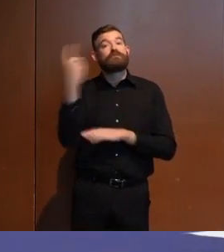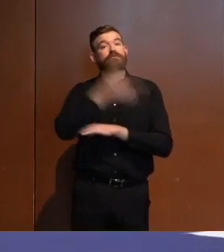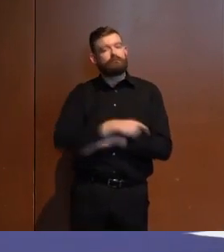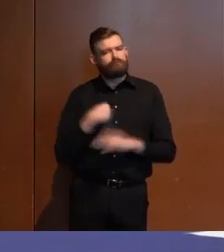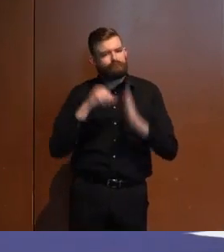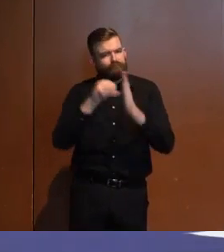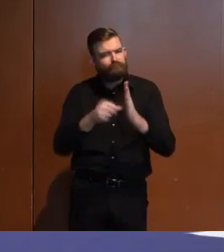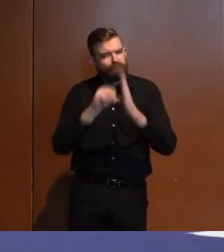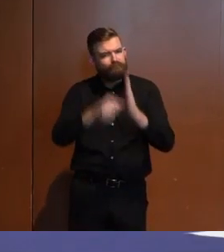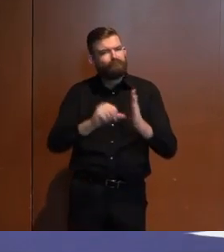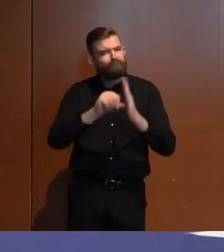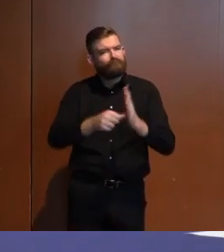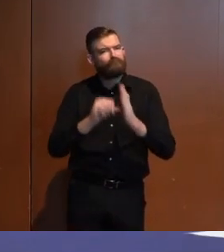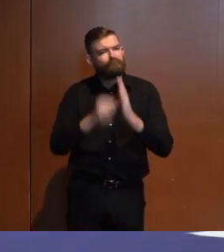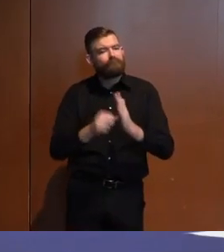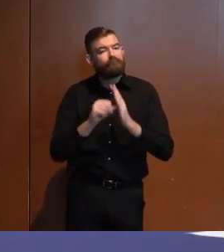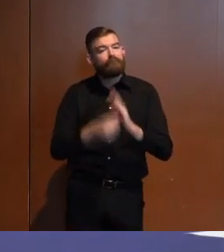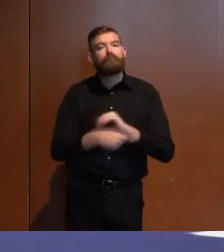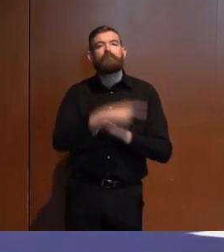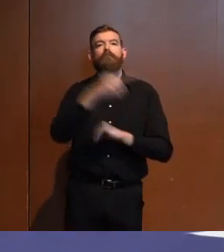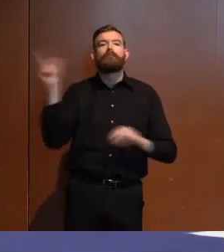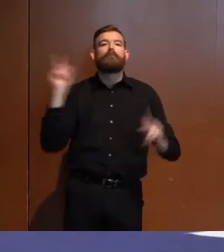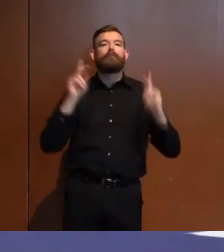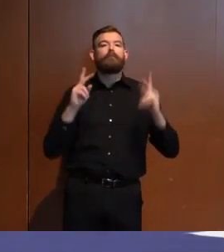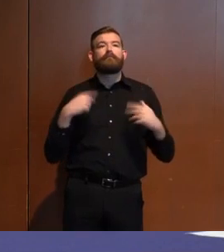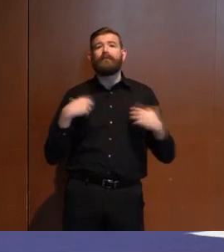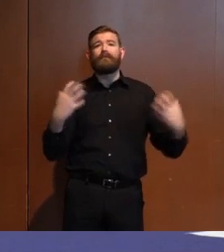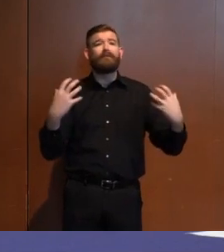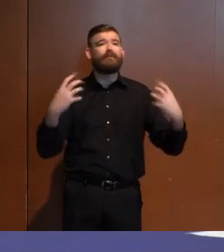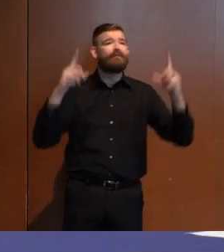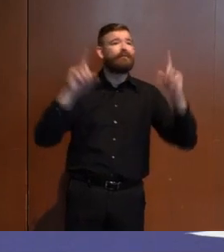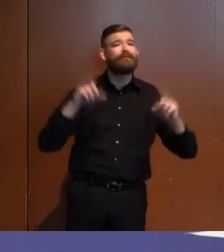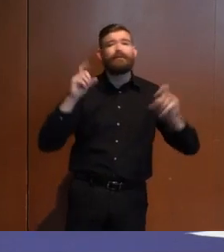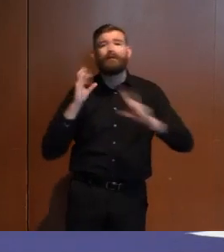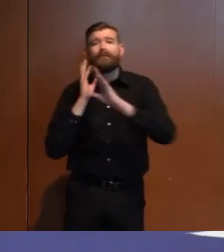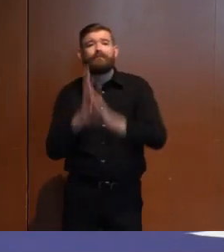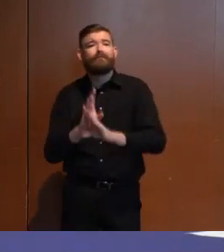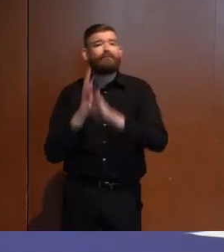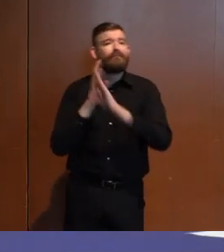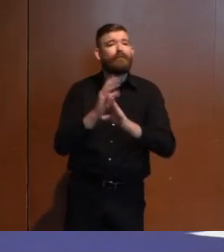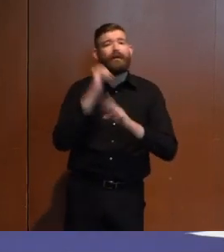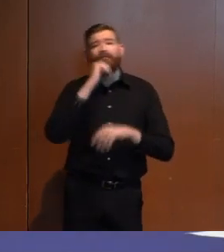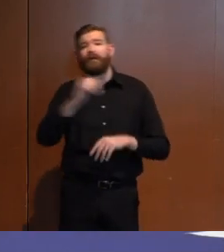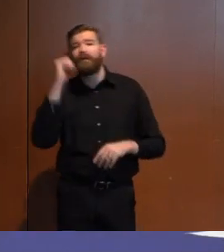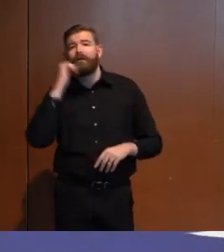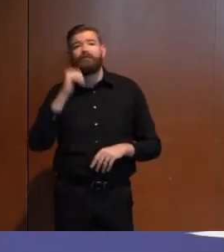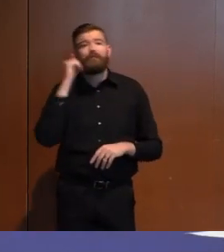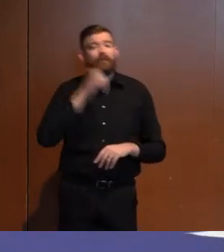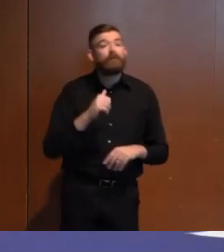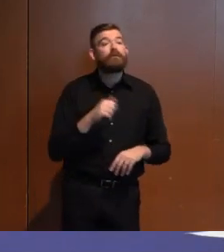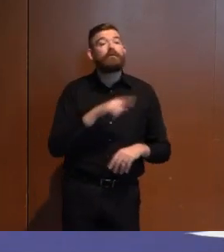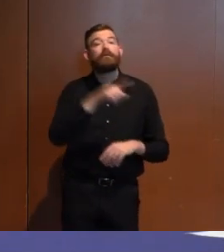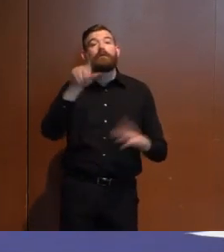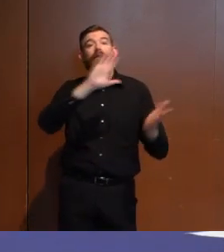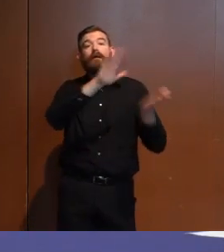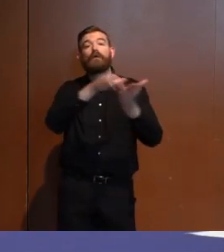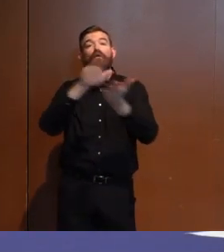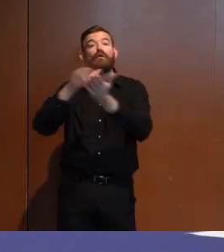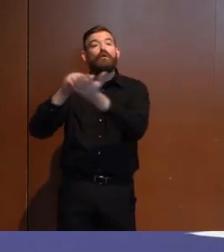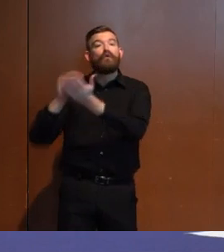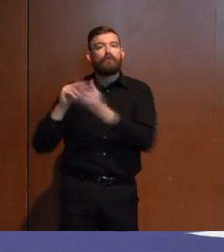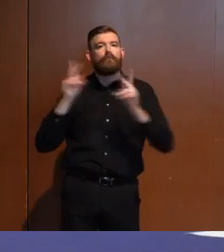First, there's pent-up demand. So at all of these sites, there are more people who want to get tested, even symptomatic people,